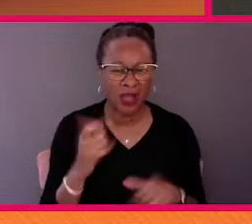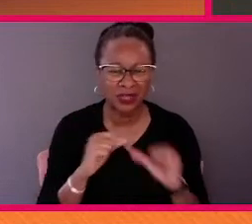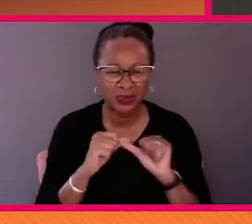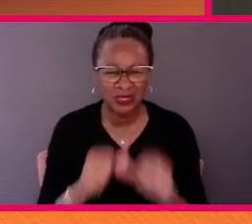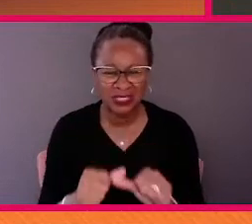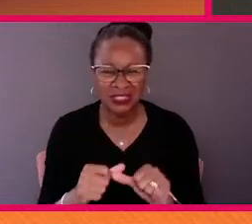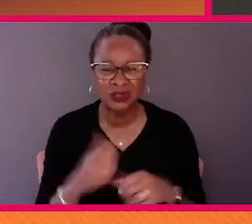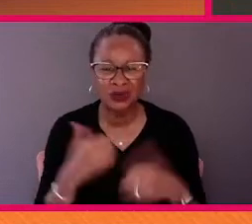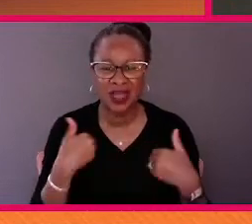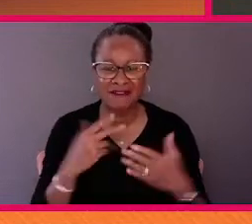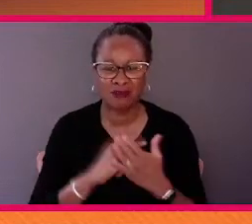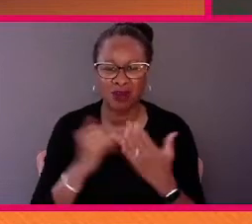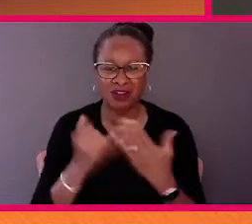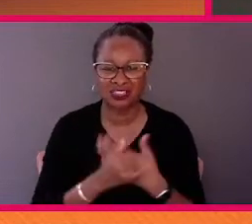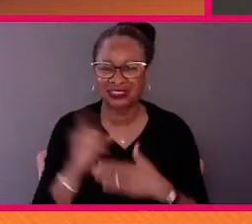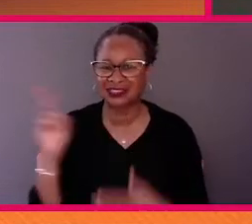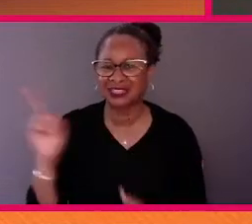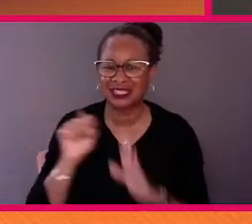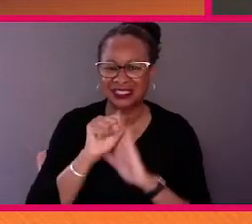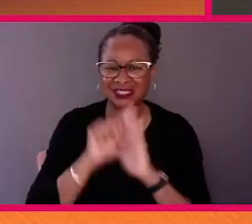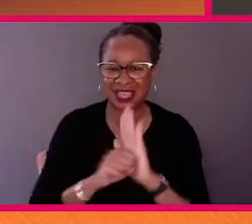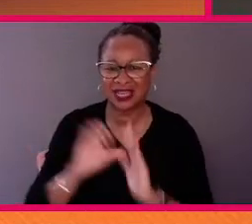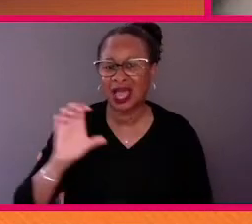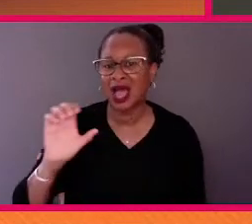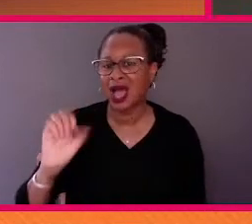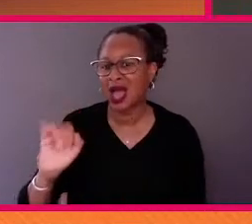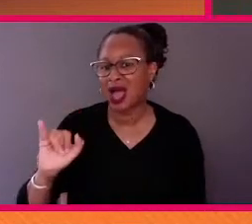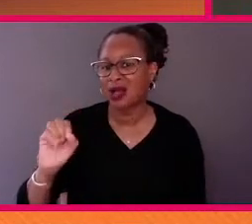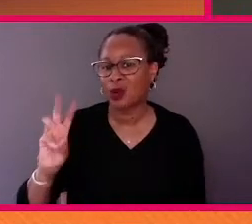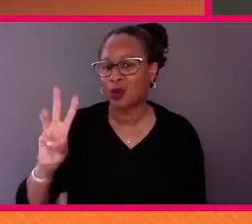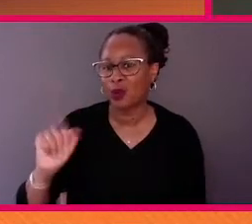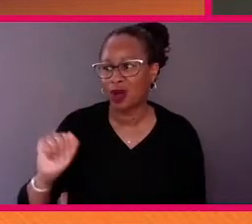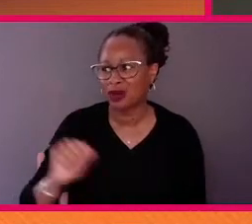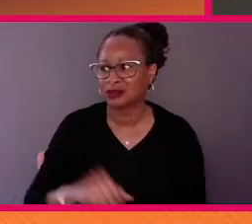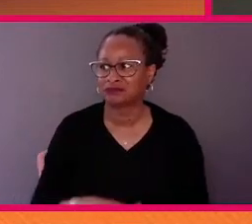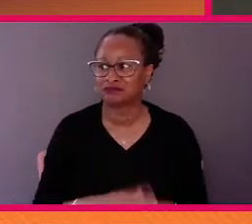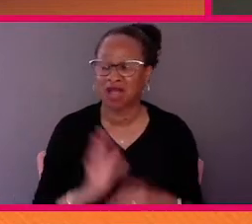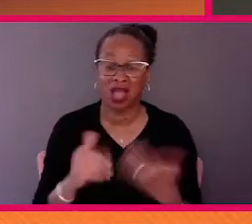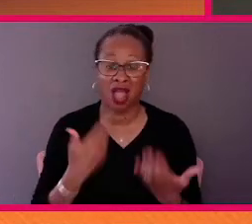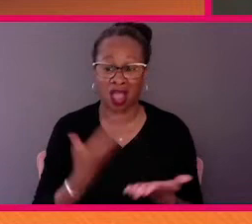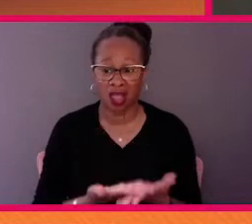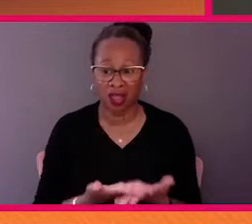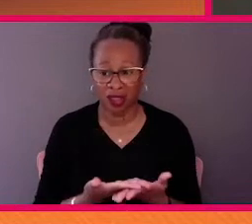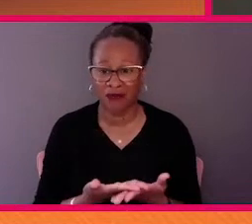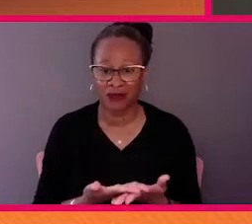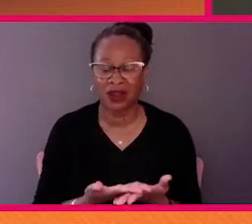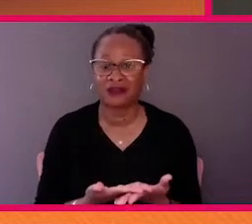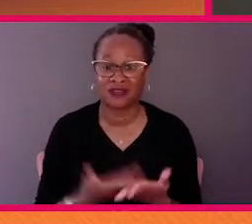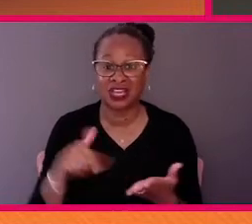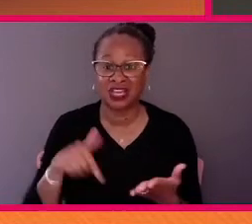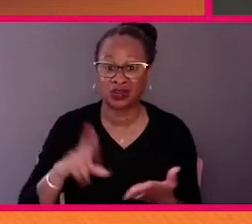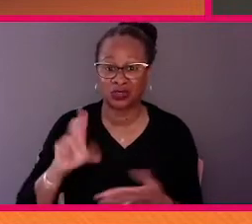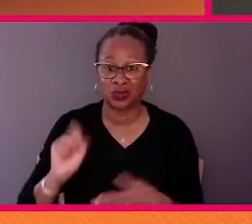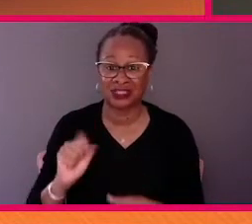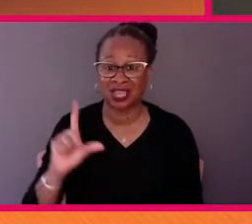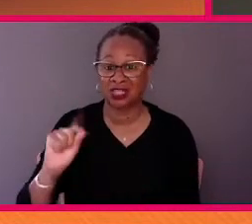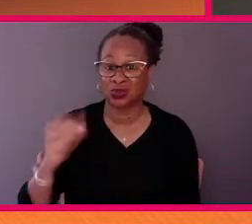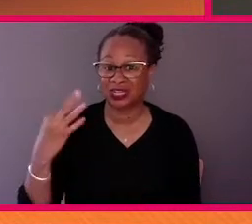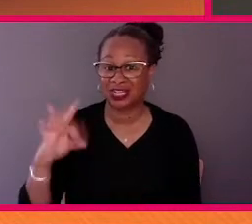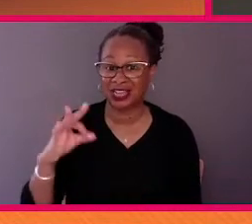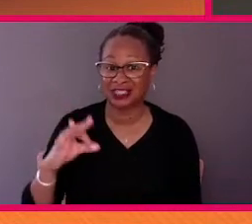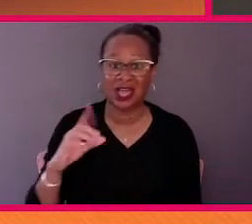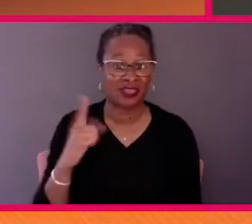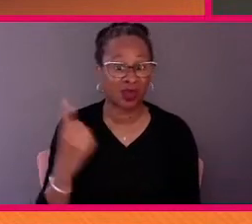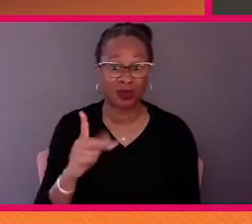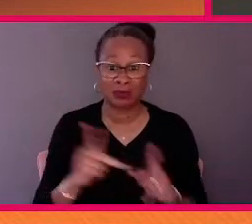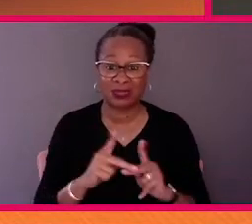in Iowa? And then I told them, well, I came to the US in 2019 and Iowa is the only place I stayed for the past few years.